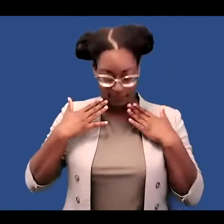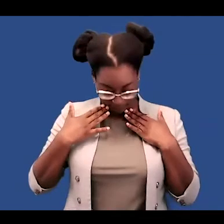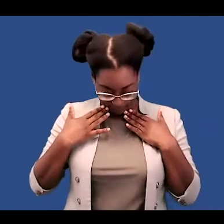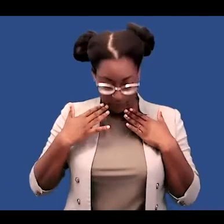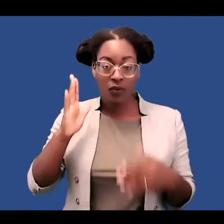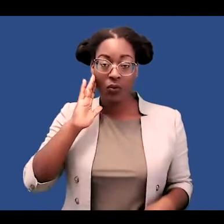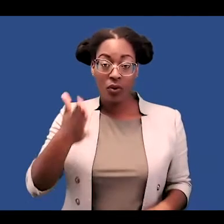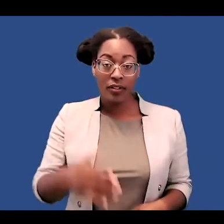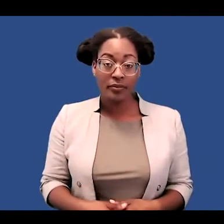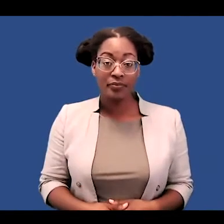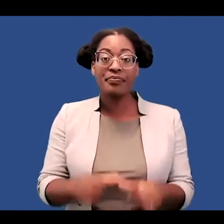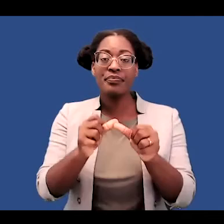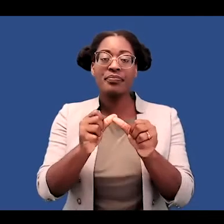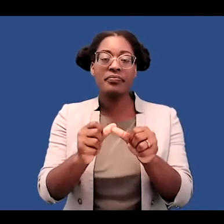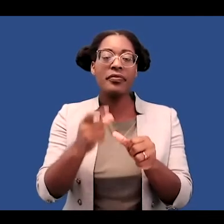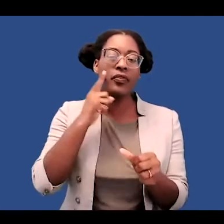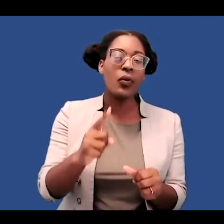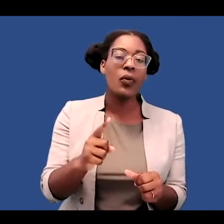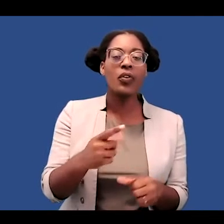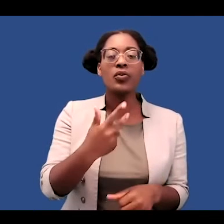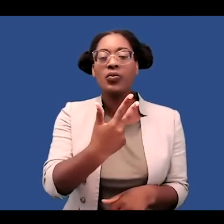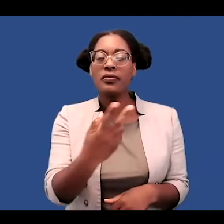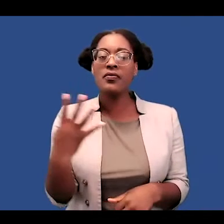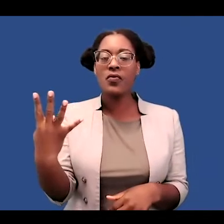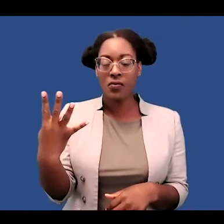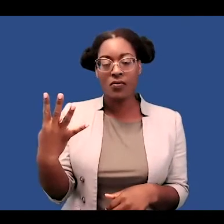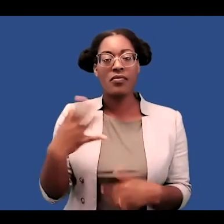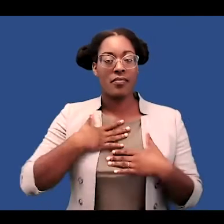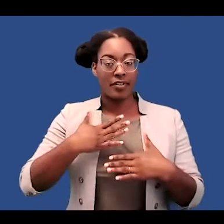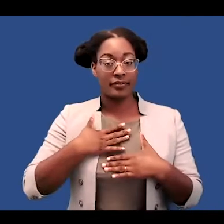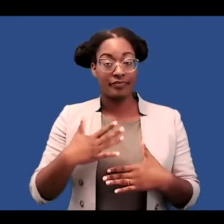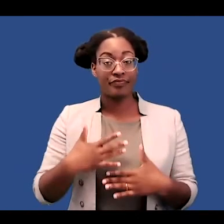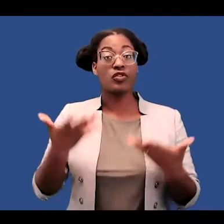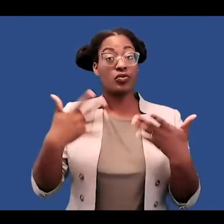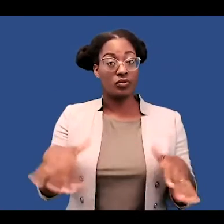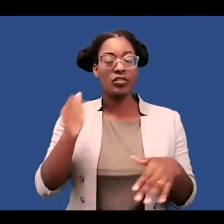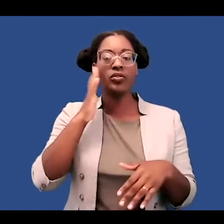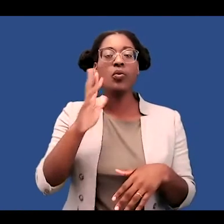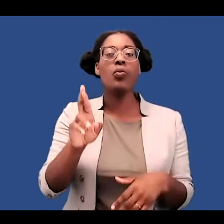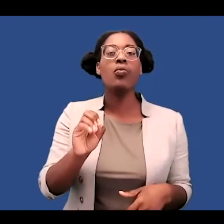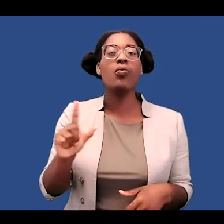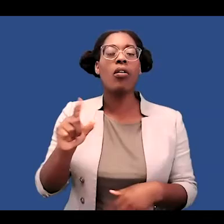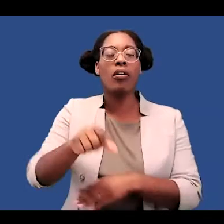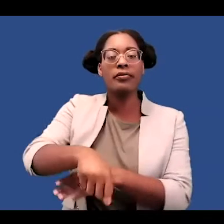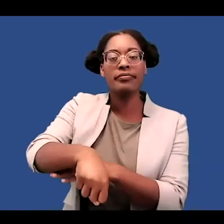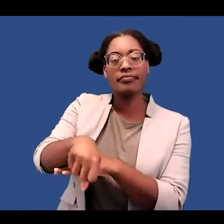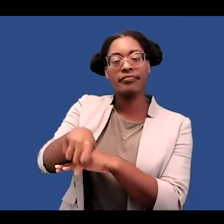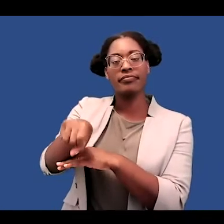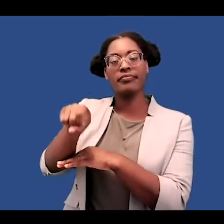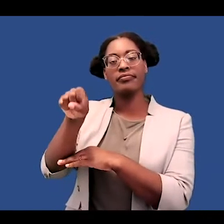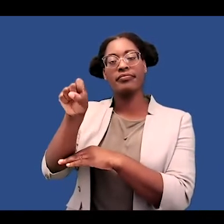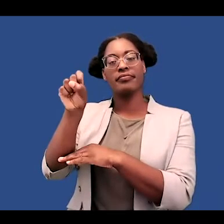Hold this for another 3 to 4 breaths and then bring yourself up, rolling yourself up nice and slow,